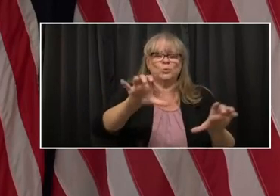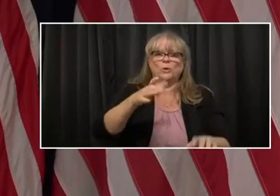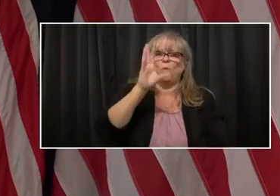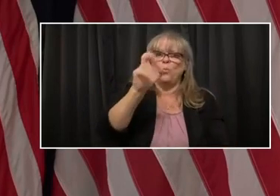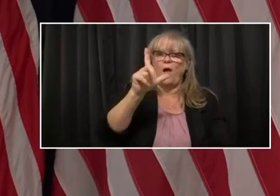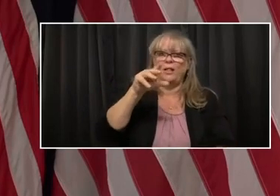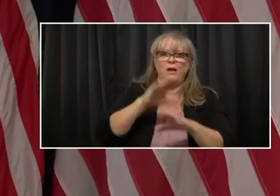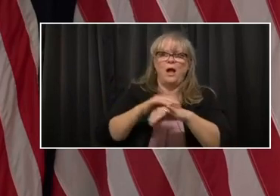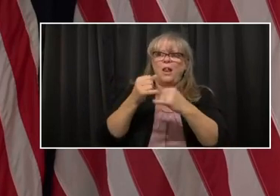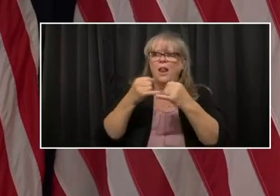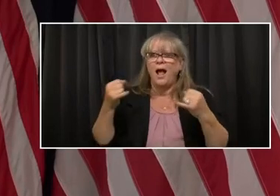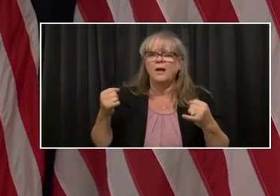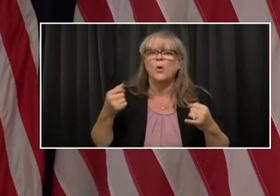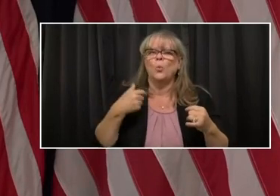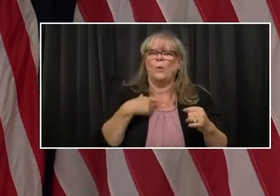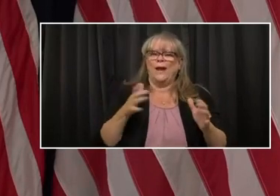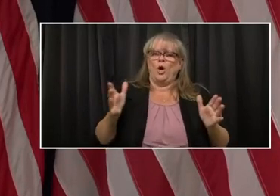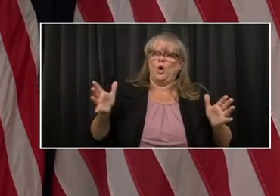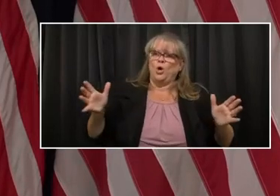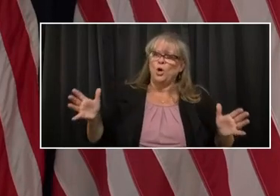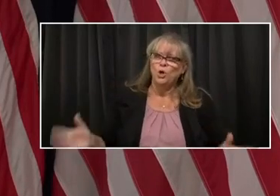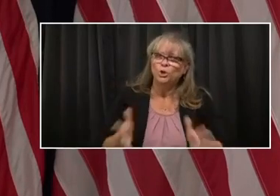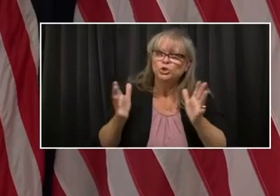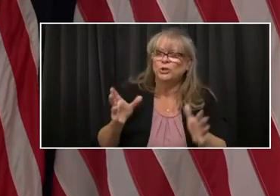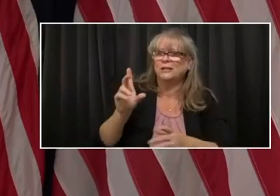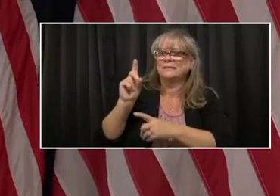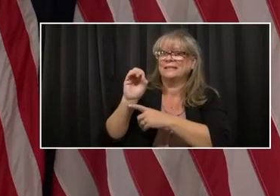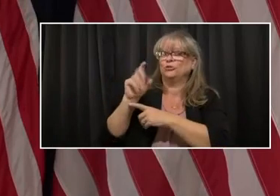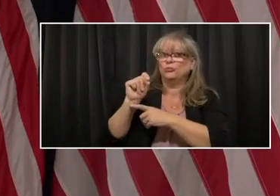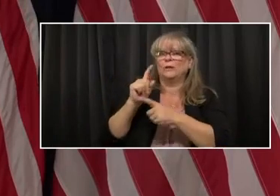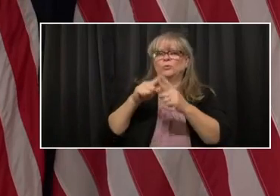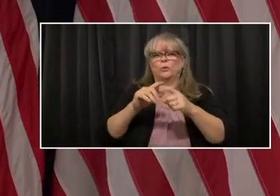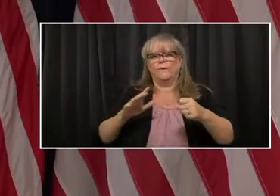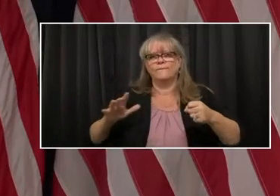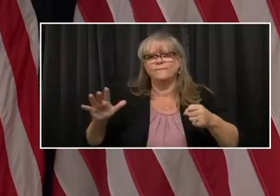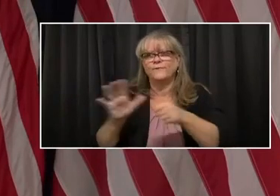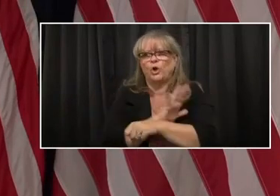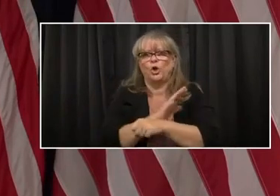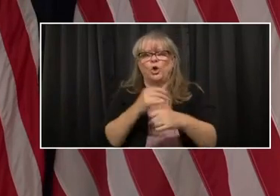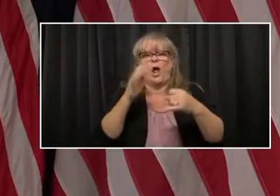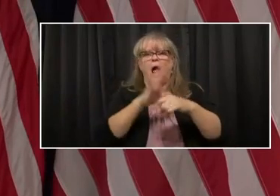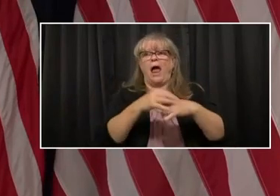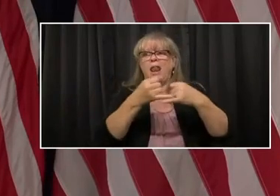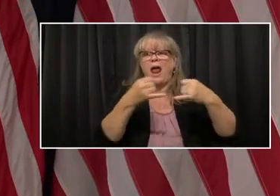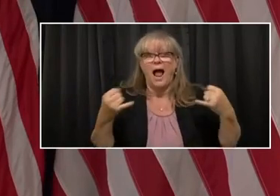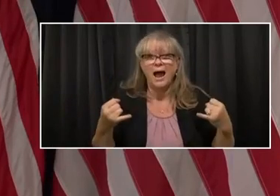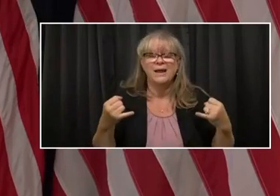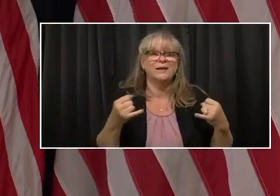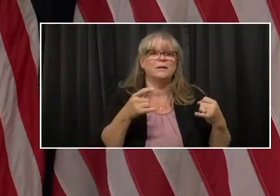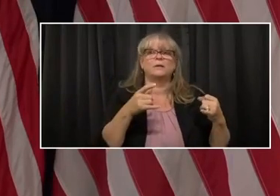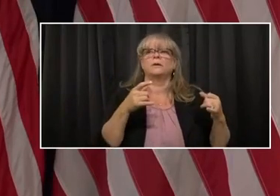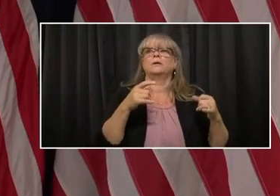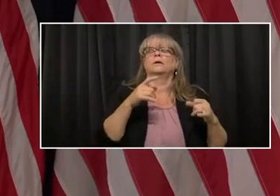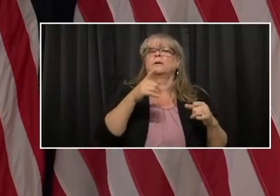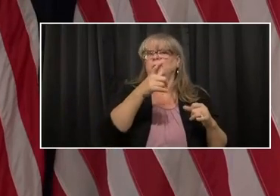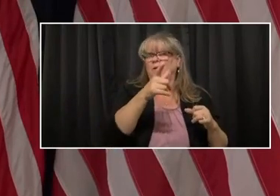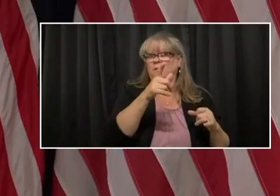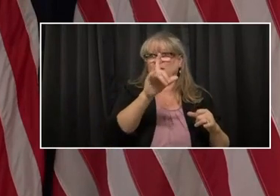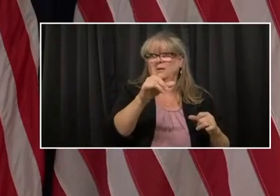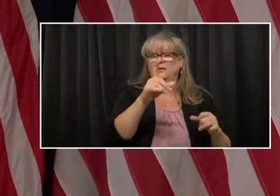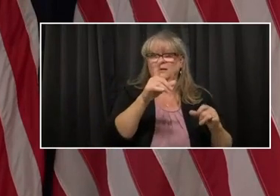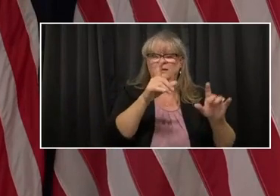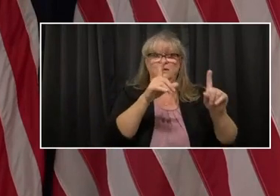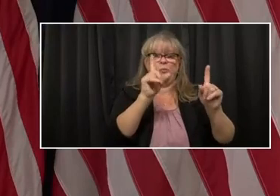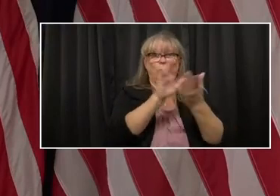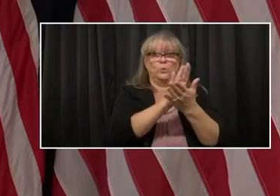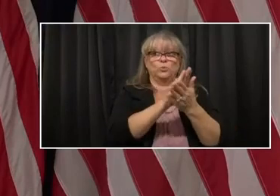are taking a little time to at least continue to open up their school sites as access points, as proctored